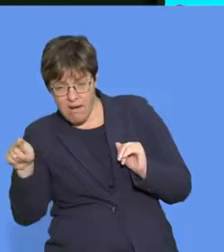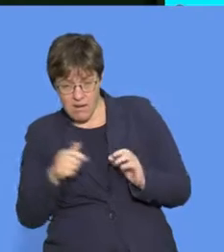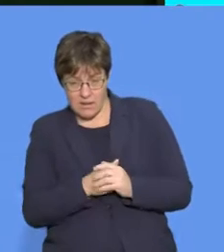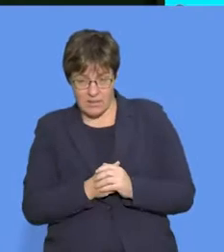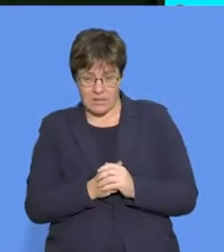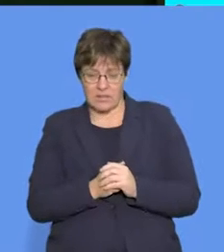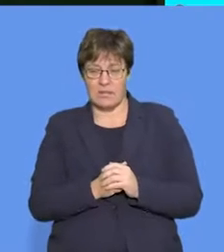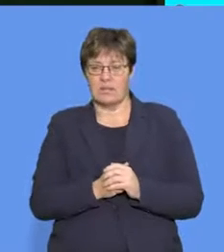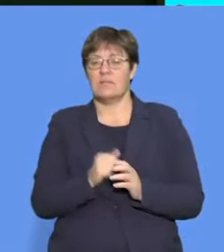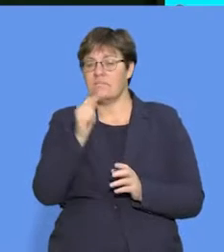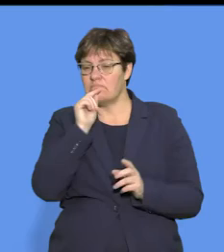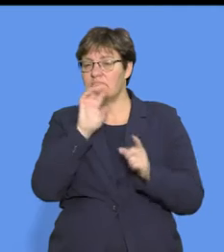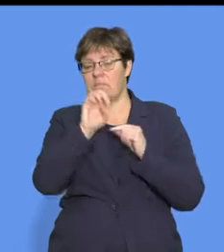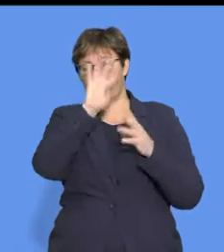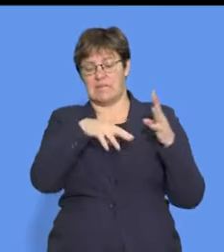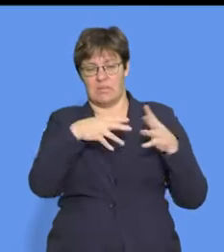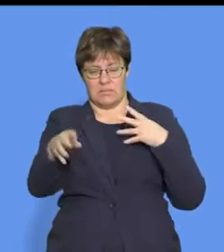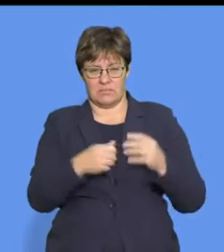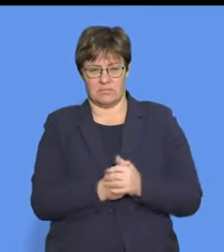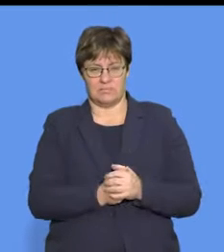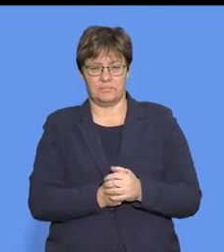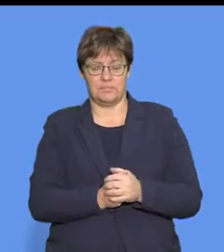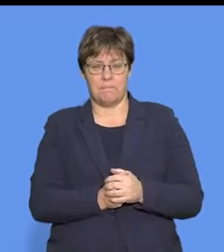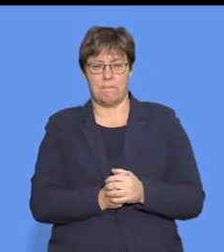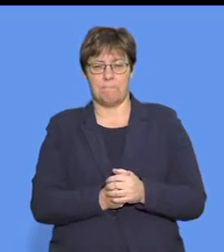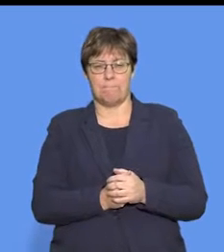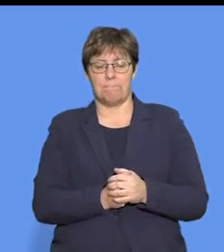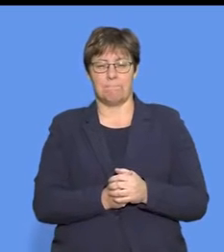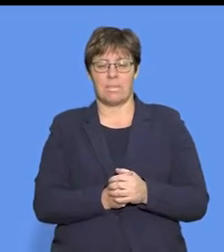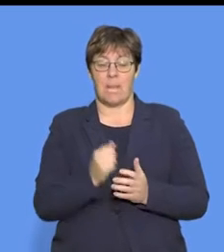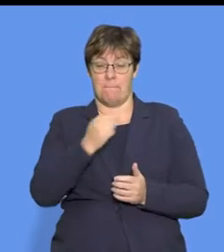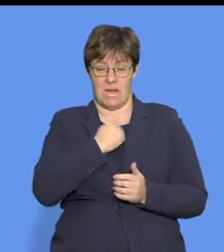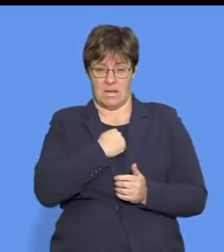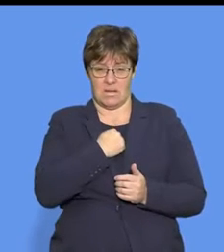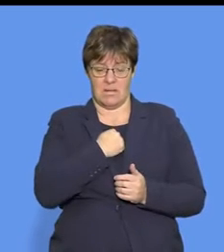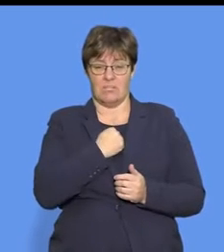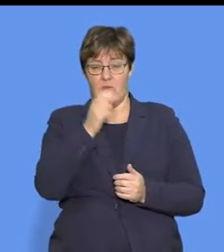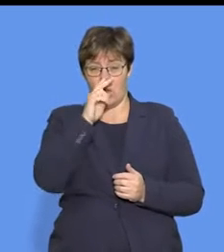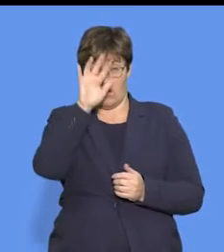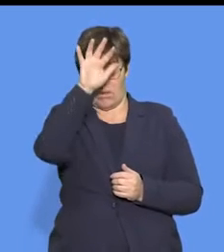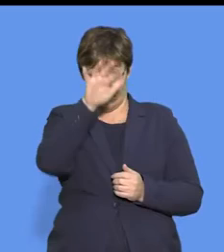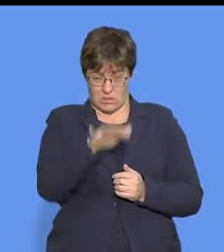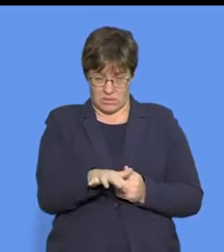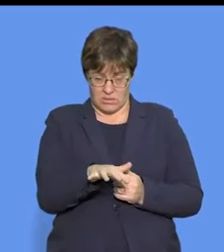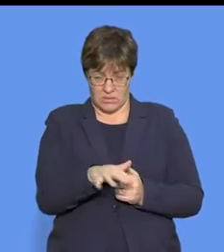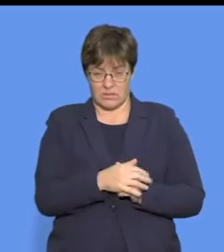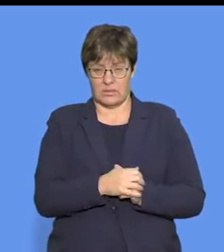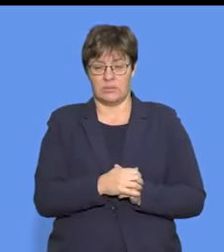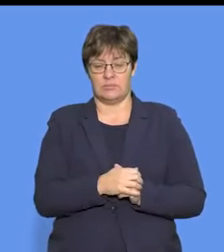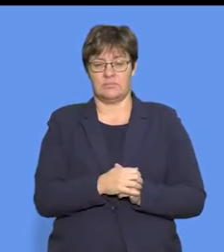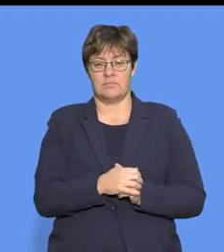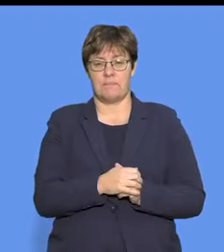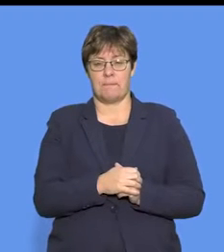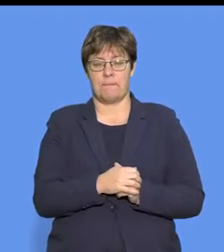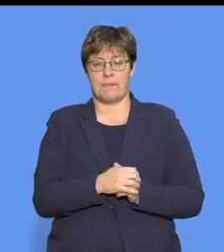quantitative readings of the differences. And that's what's found in our table. So my rule is that I look at the table of